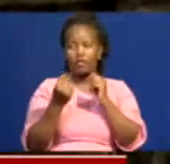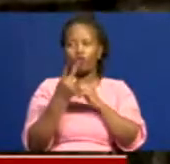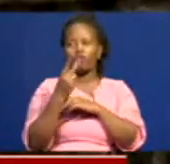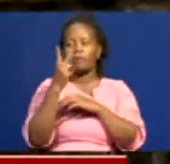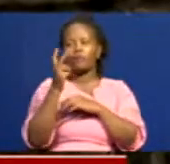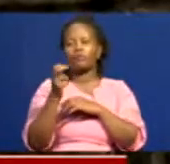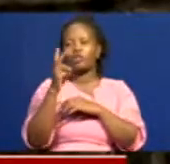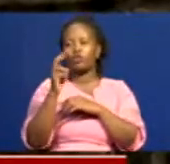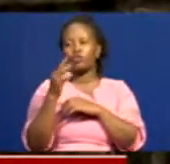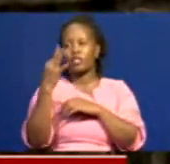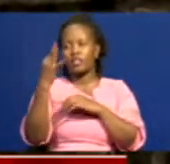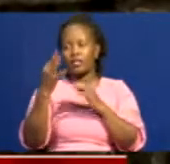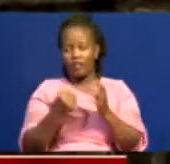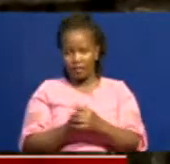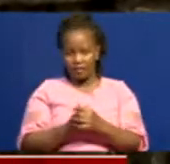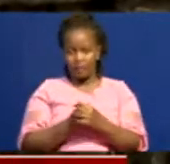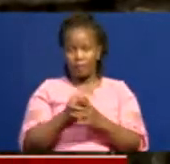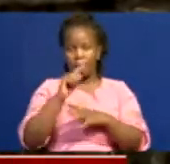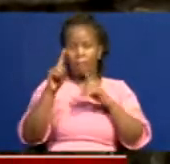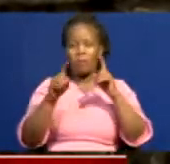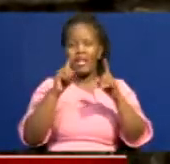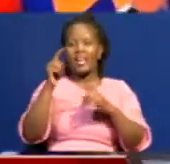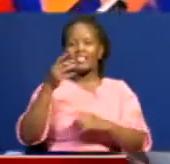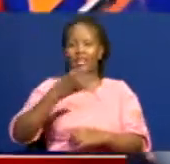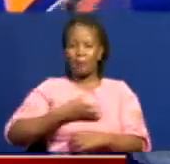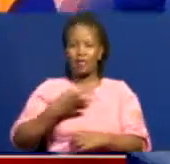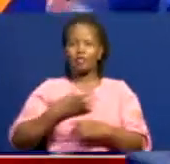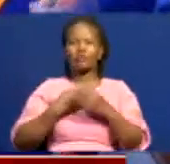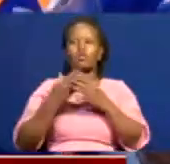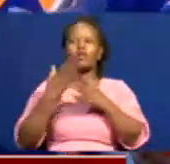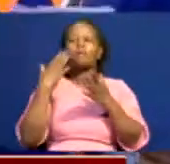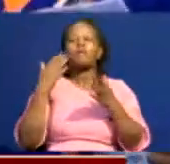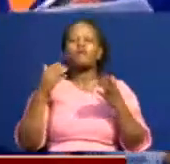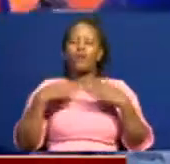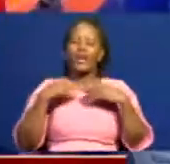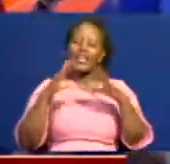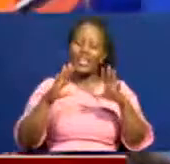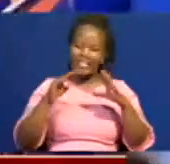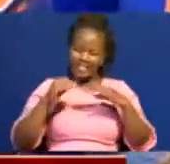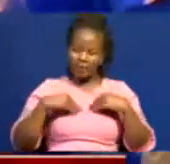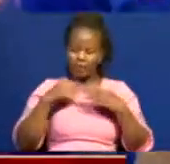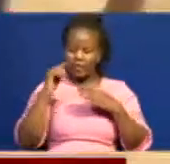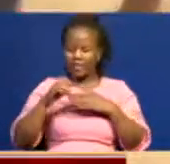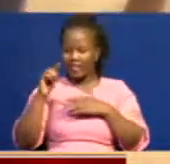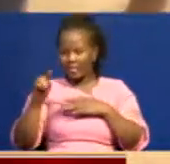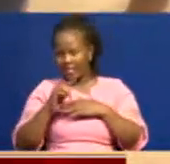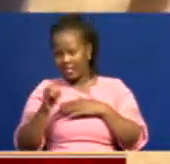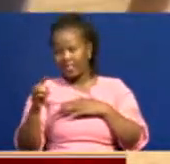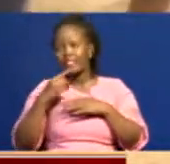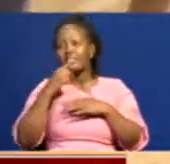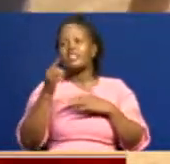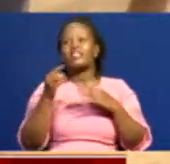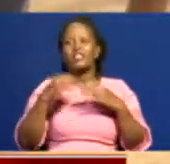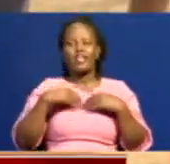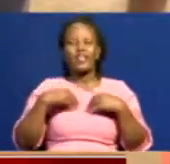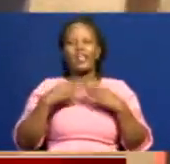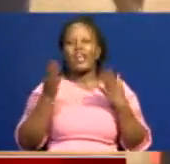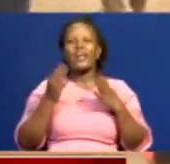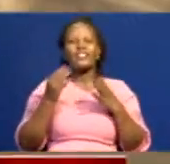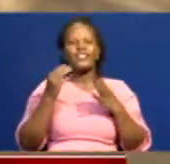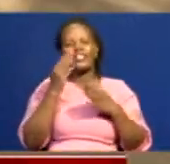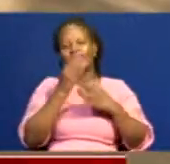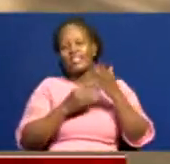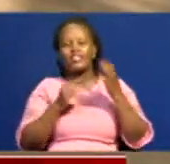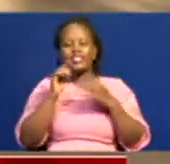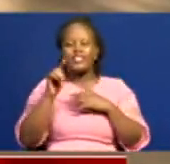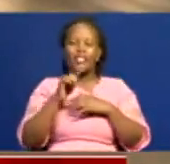November 2023. Kenya National Examination Council had earlier admitted irregularities in the process, saying it had received appeals over some errors in